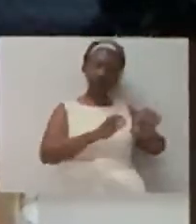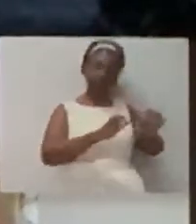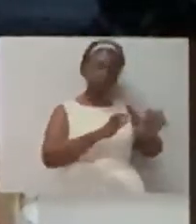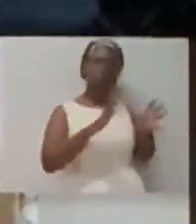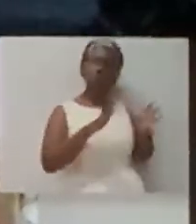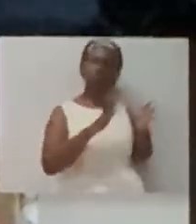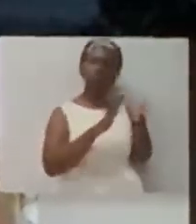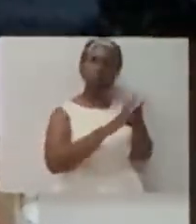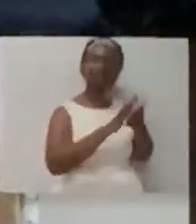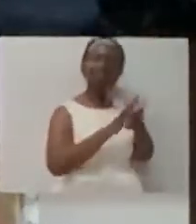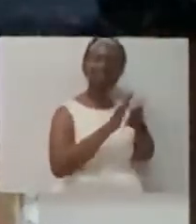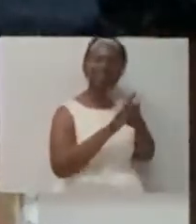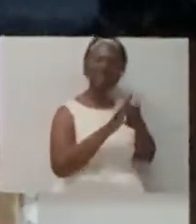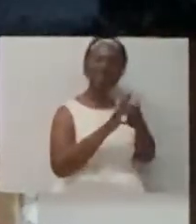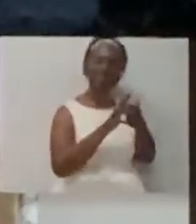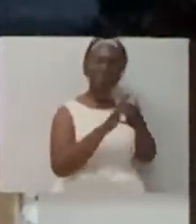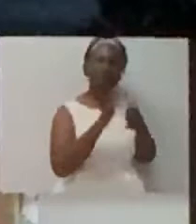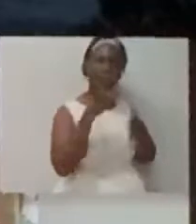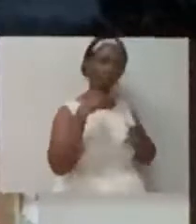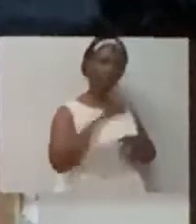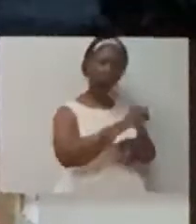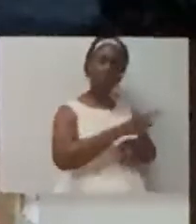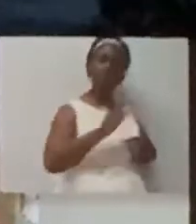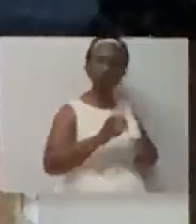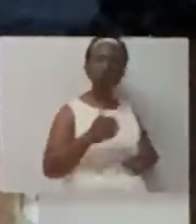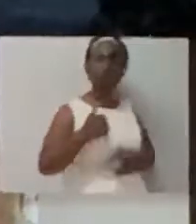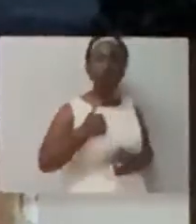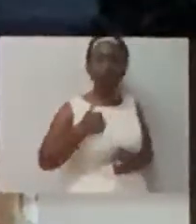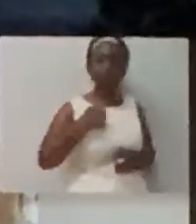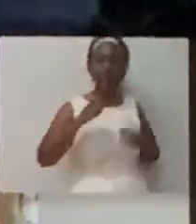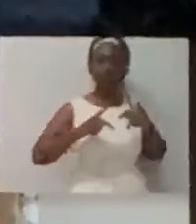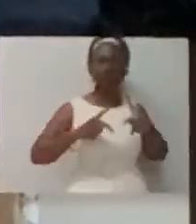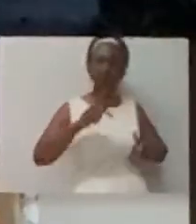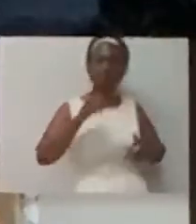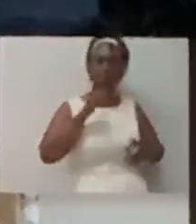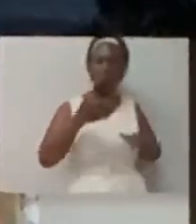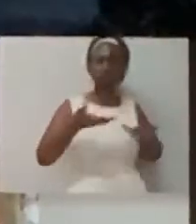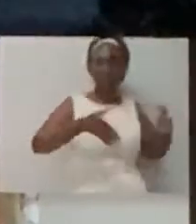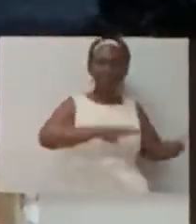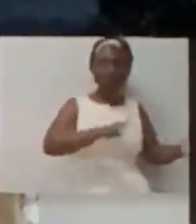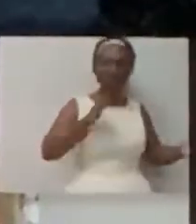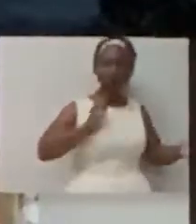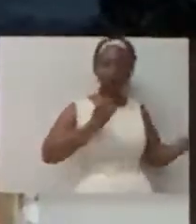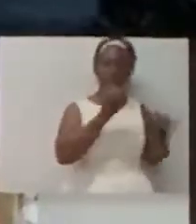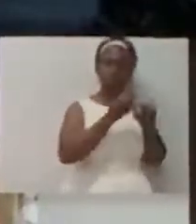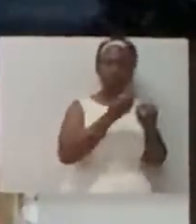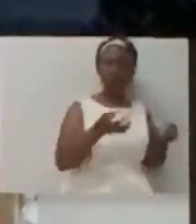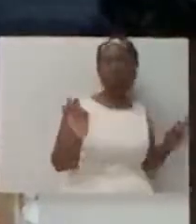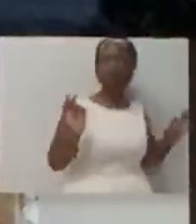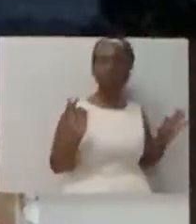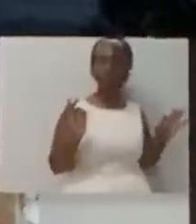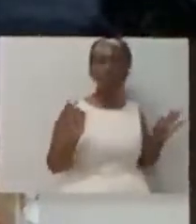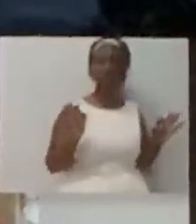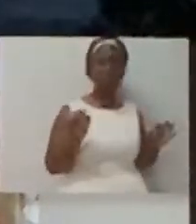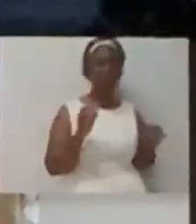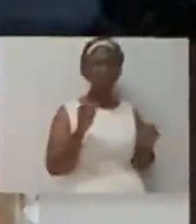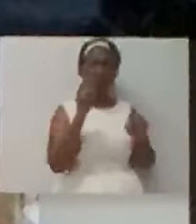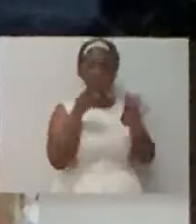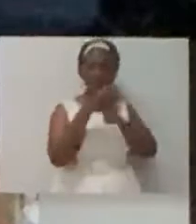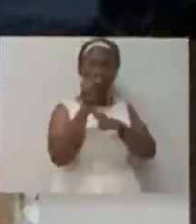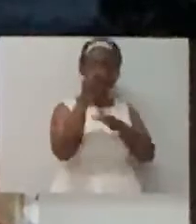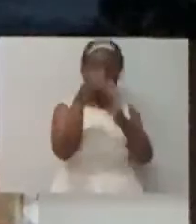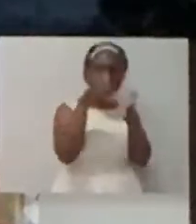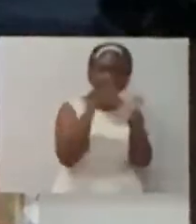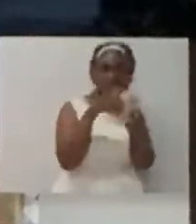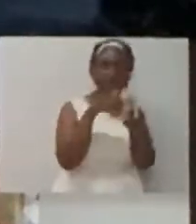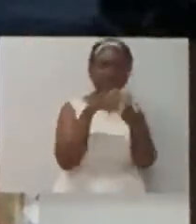as a show of respect and appreciation for the service that each has rendered our country. Who has already donated over 1,000